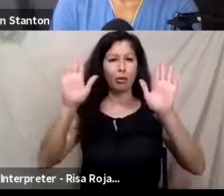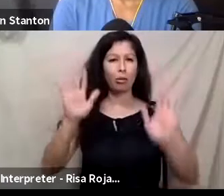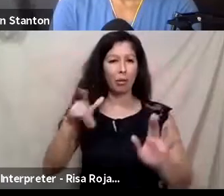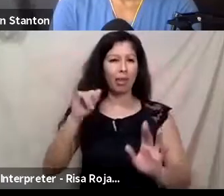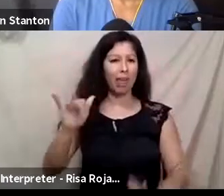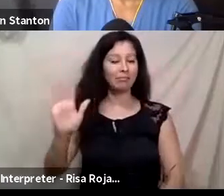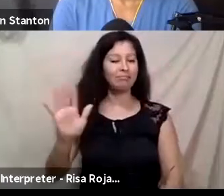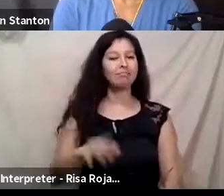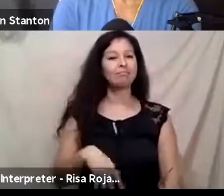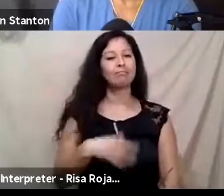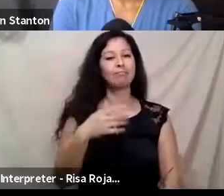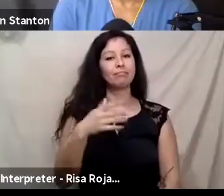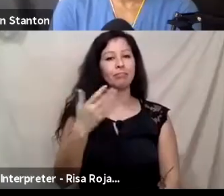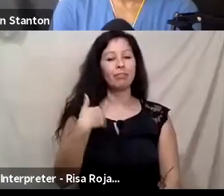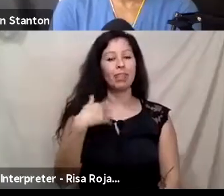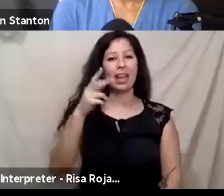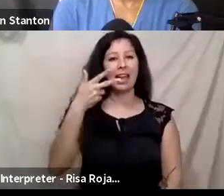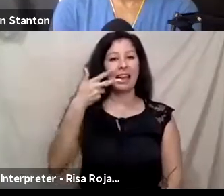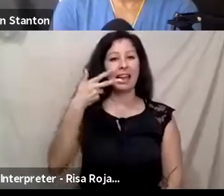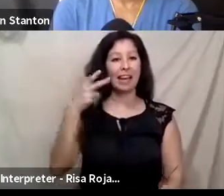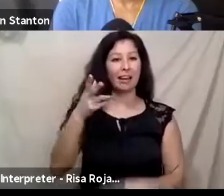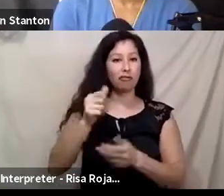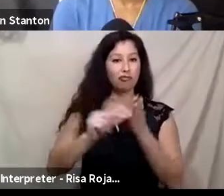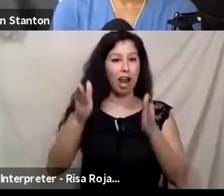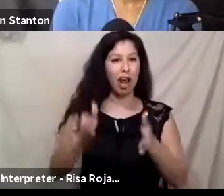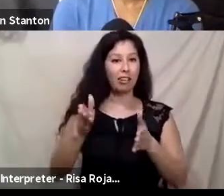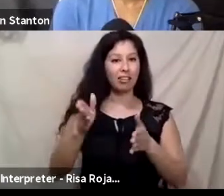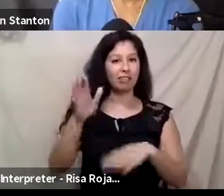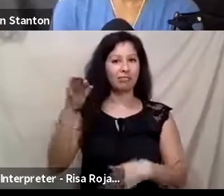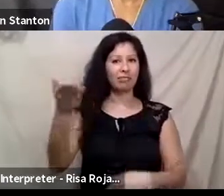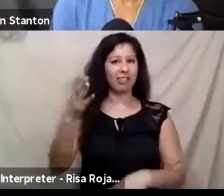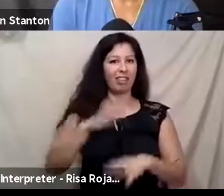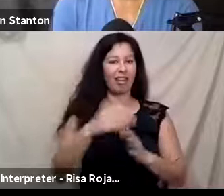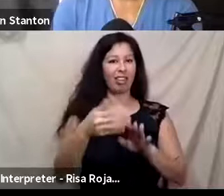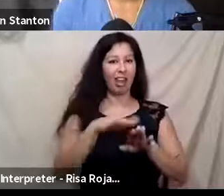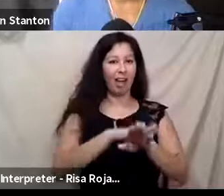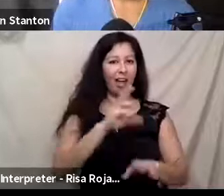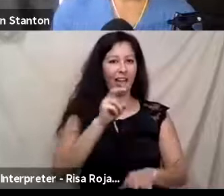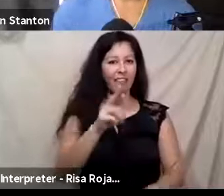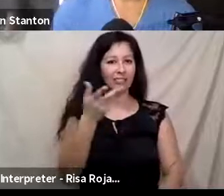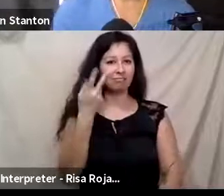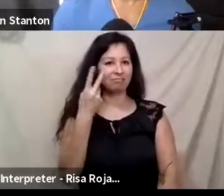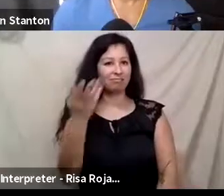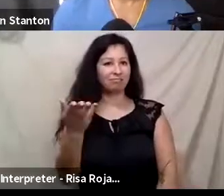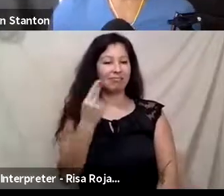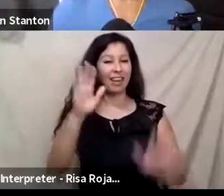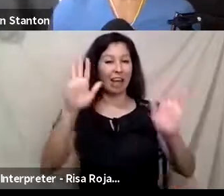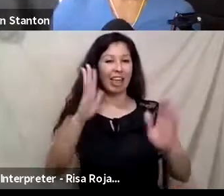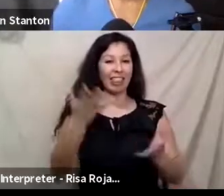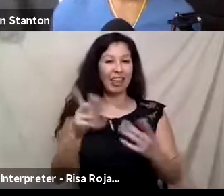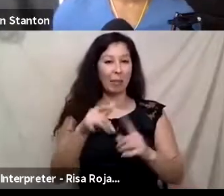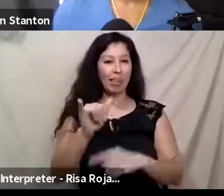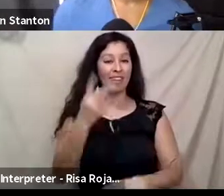that is that there was a Native writer right there listed on the cover, and and I think the great thing about that,